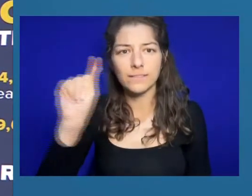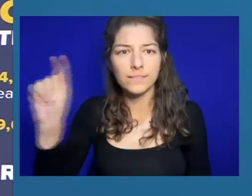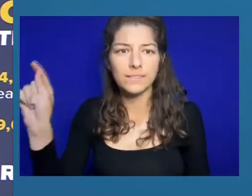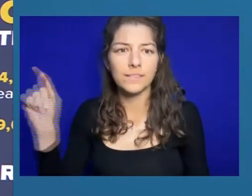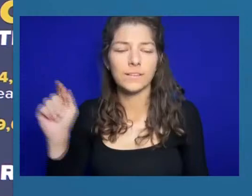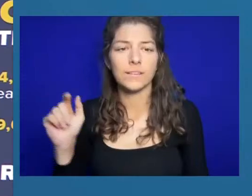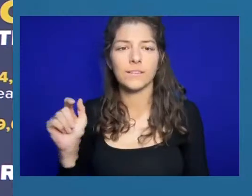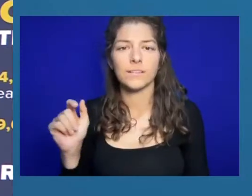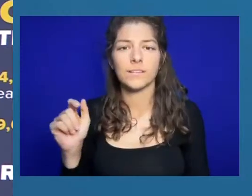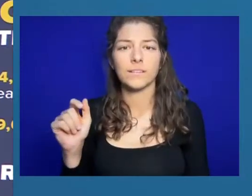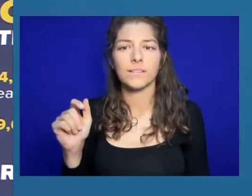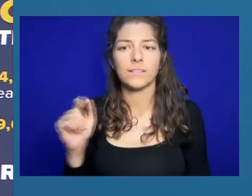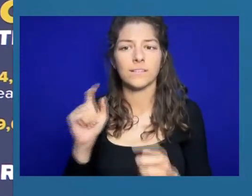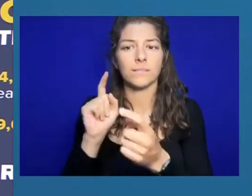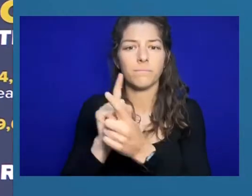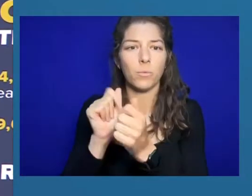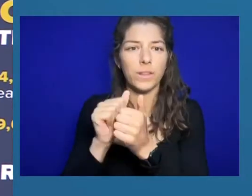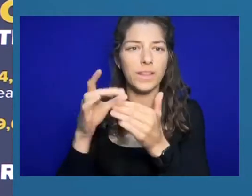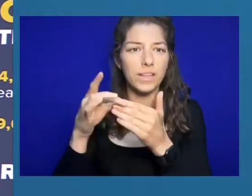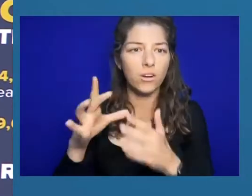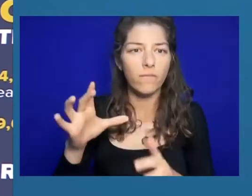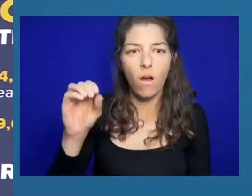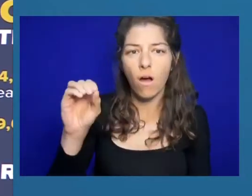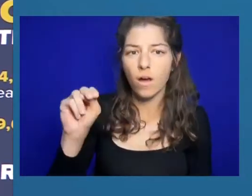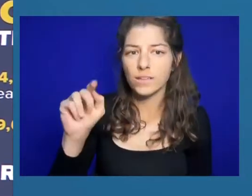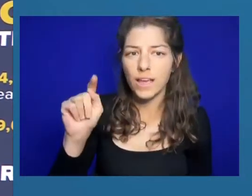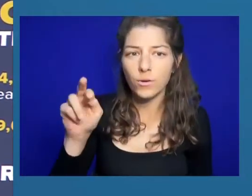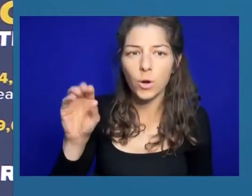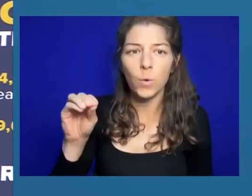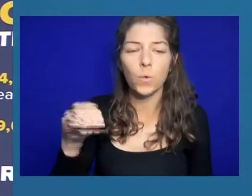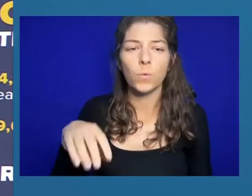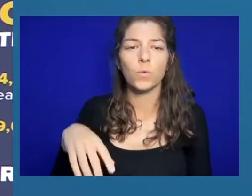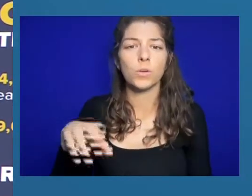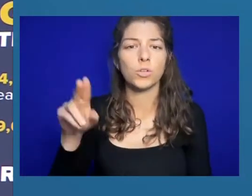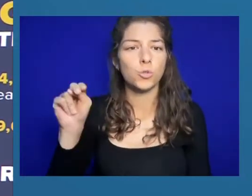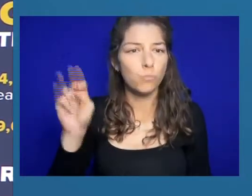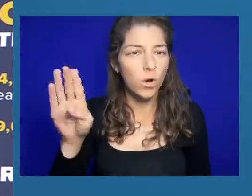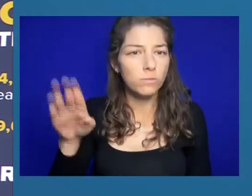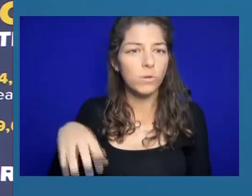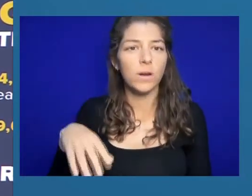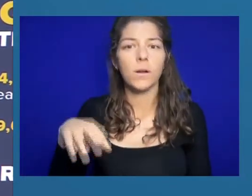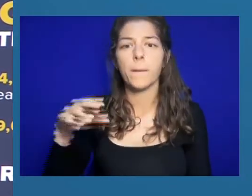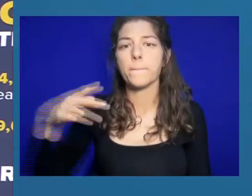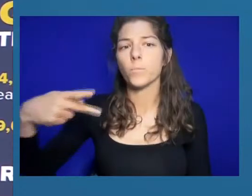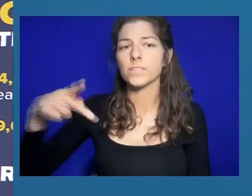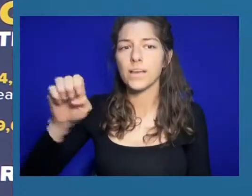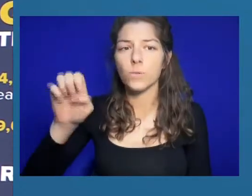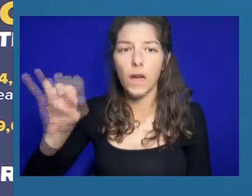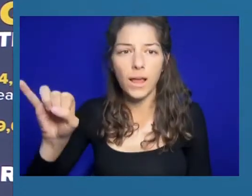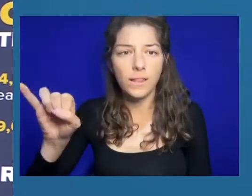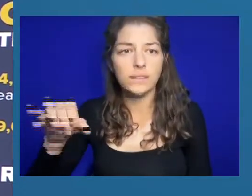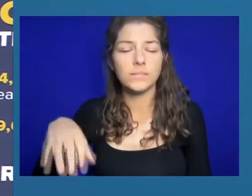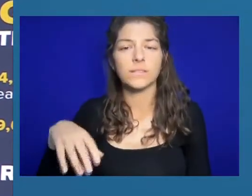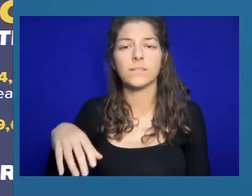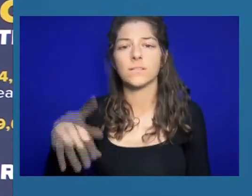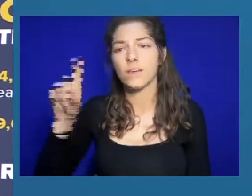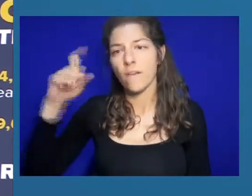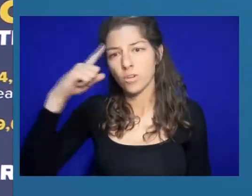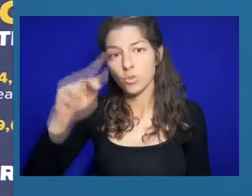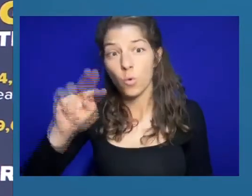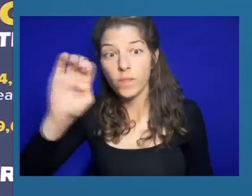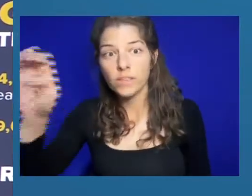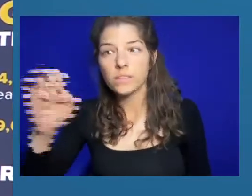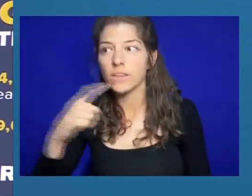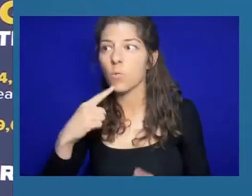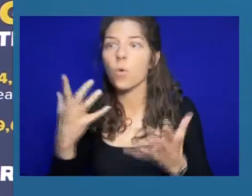met with the leader of Ontario, met with people from Quebec, I met with New Brunswick, Nova Scotia, Prince Edward Island, I met with all of them, with governors from the Northeast who are trying to say, what can